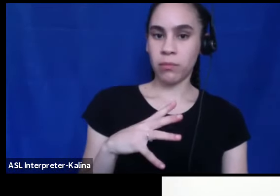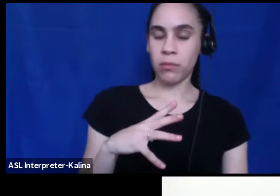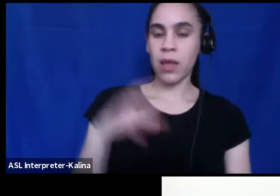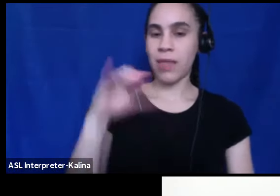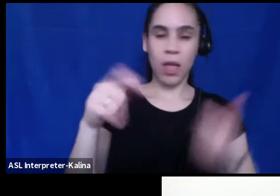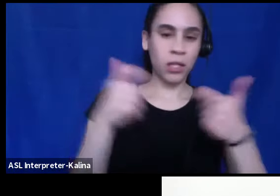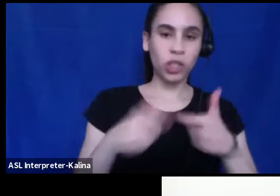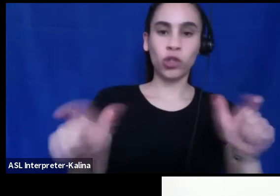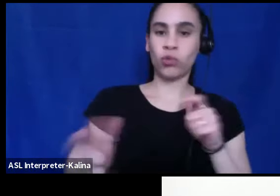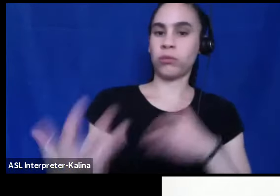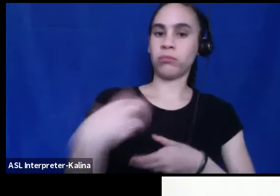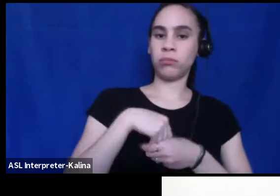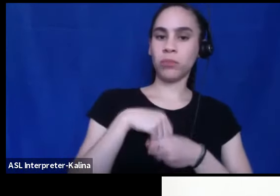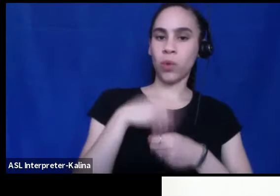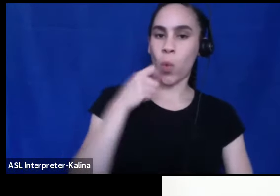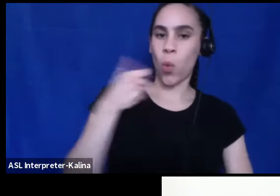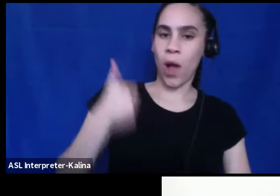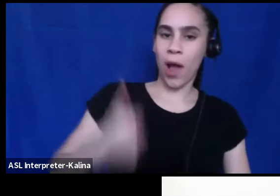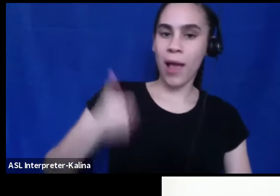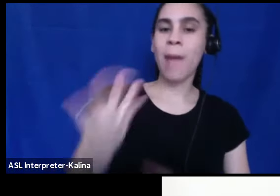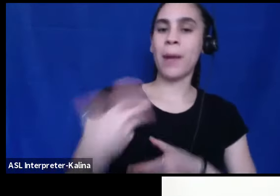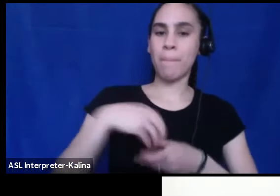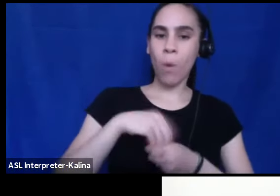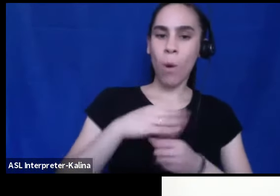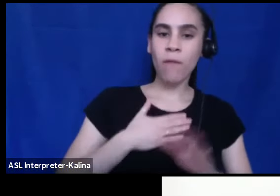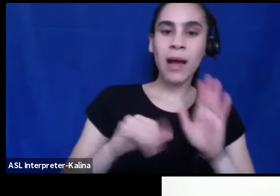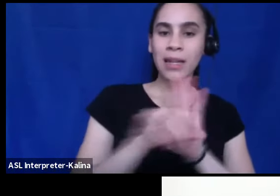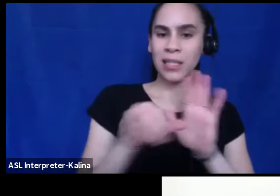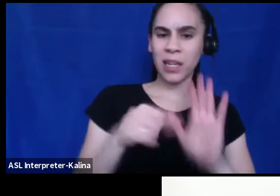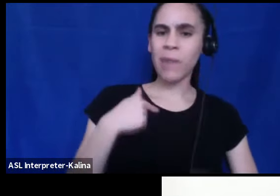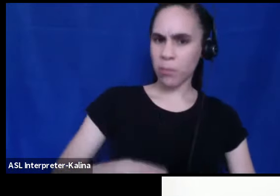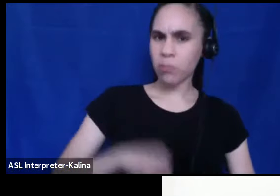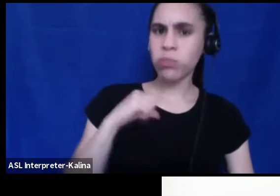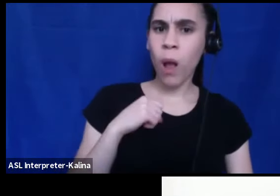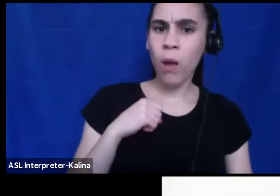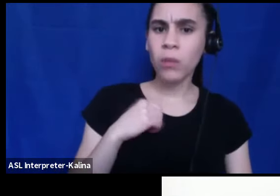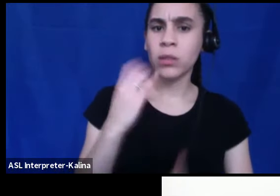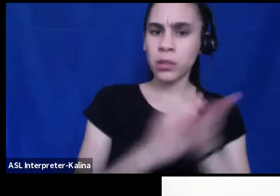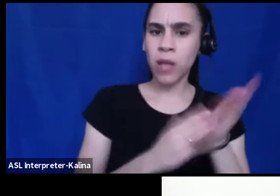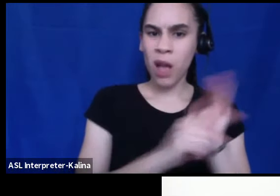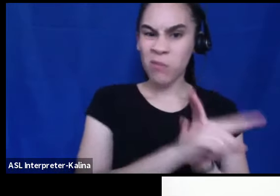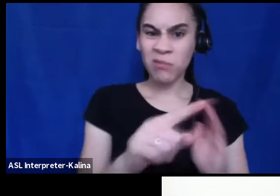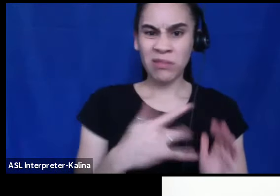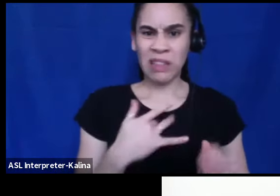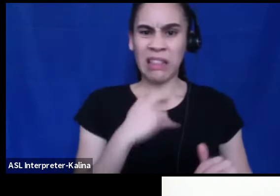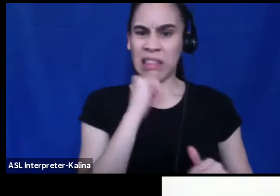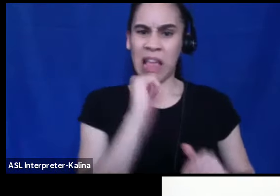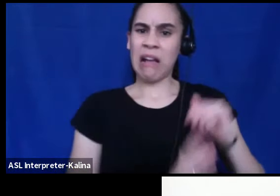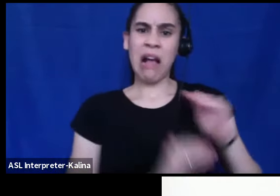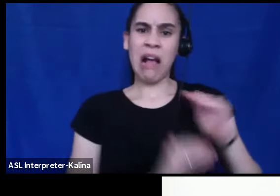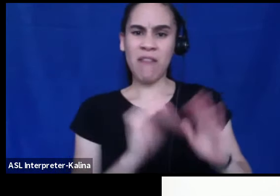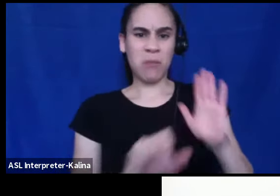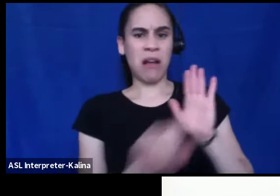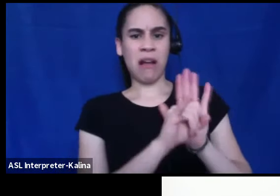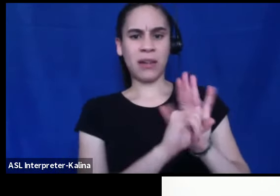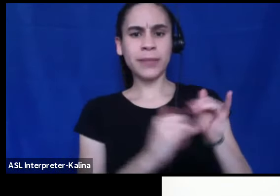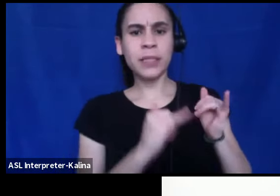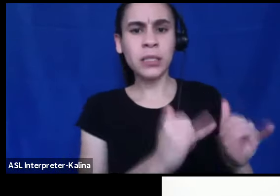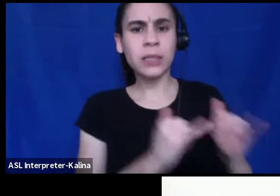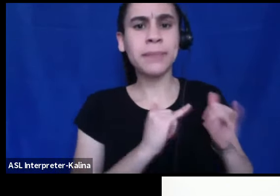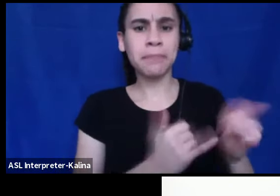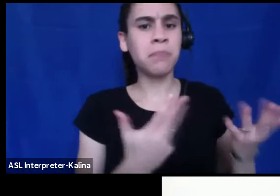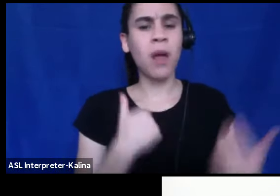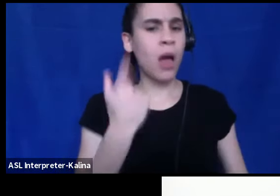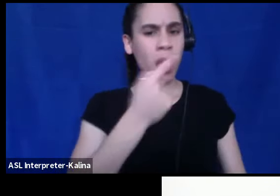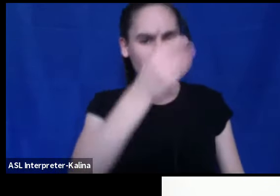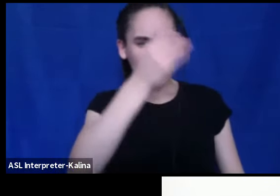part of who I am, and it's a part of my identity. I'm very proud of it. Some people may not feel comfortable identifying that way. So I always tell people